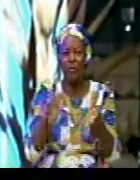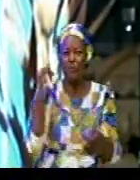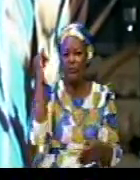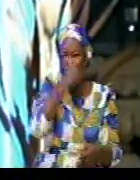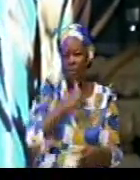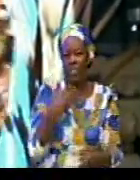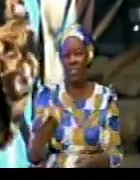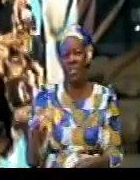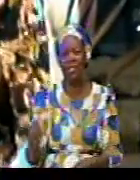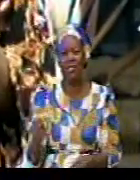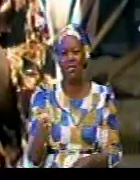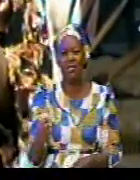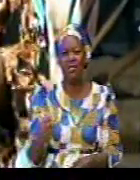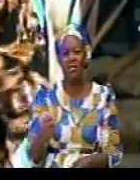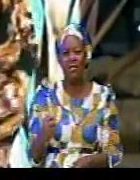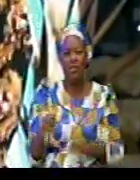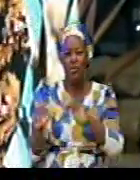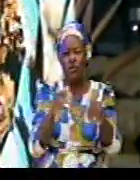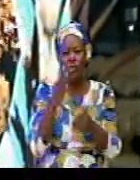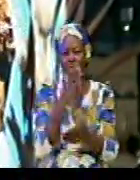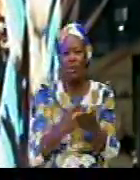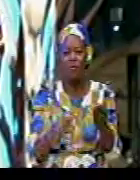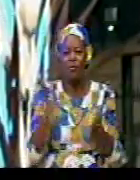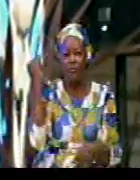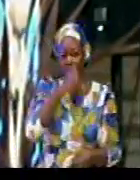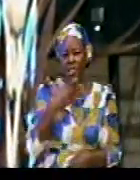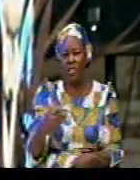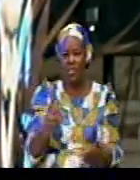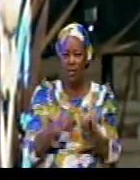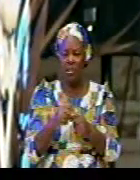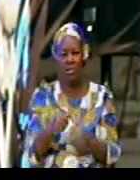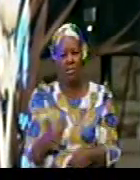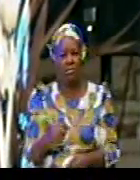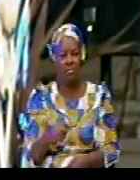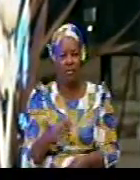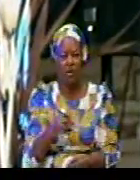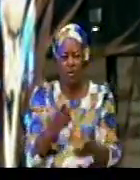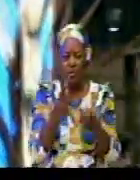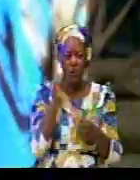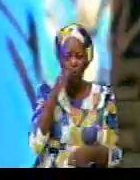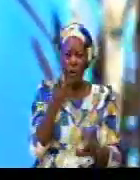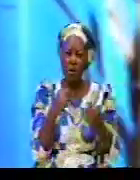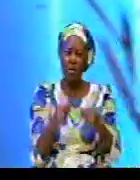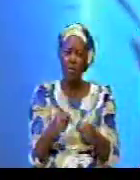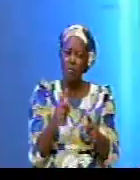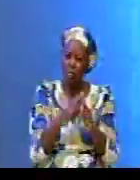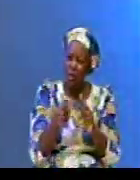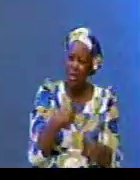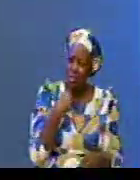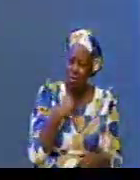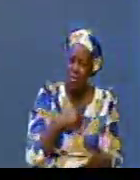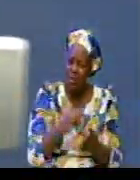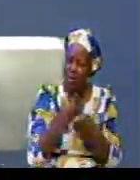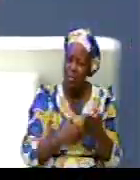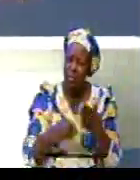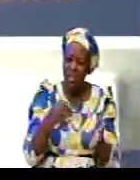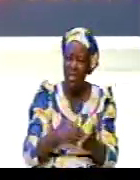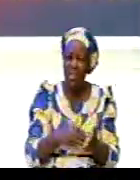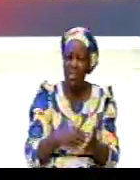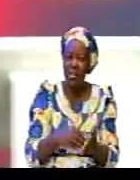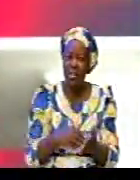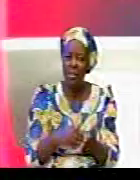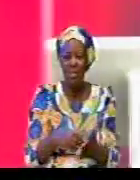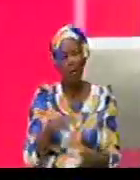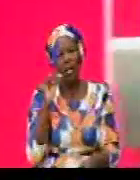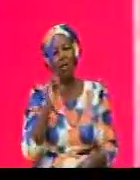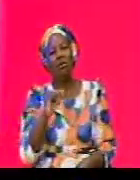born again, saying some foolish things, doing some foolish things. You say, madam, come. I thought you said you were born